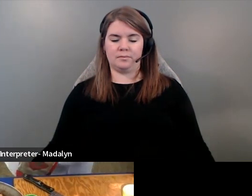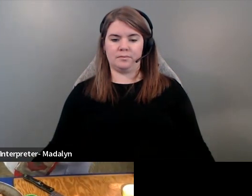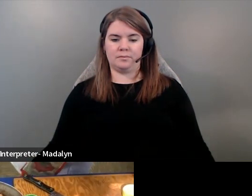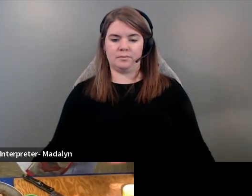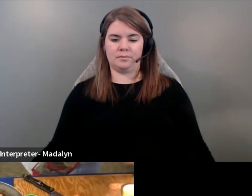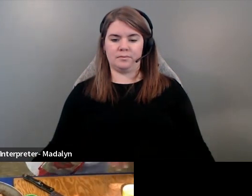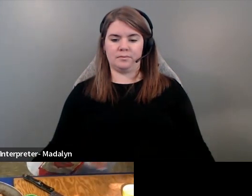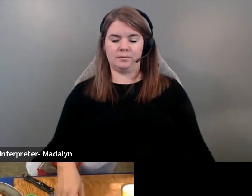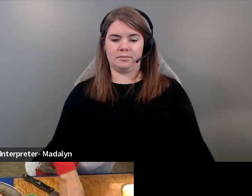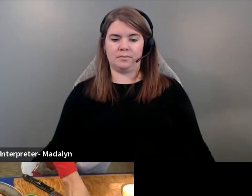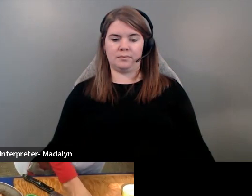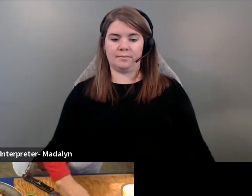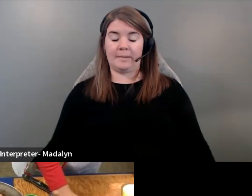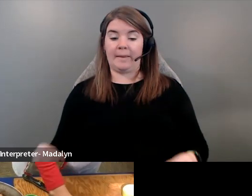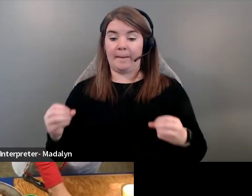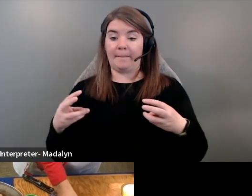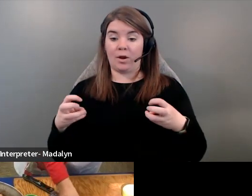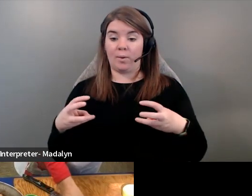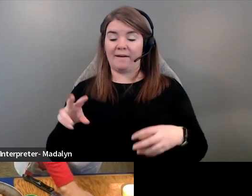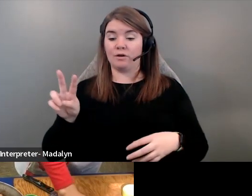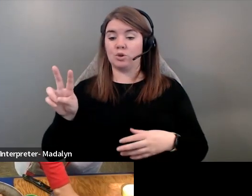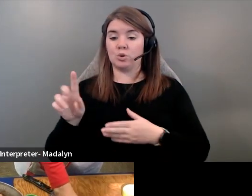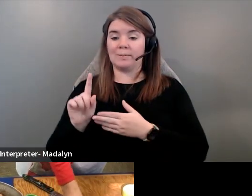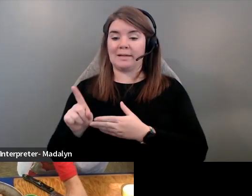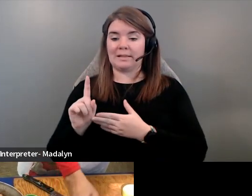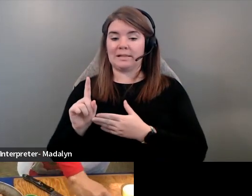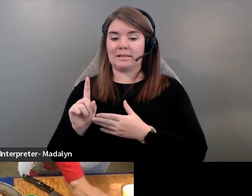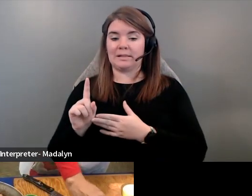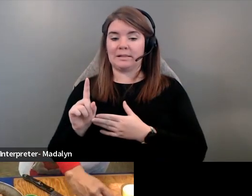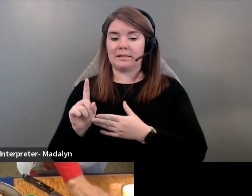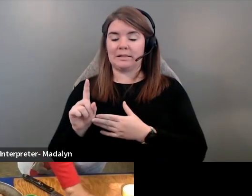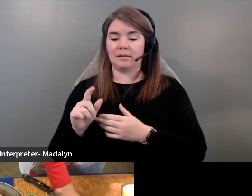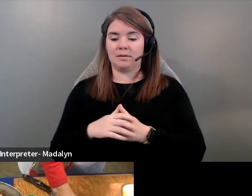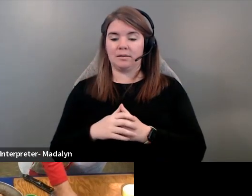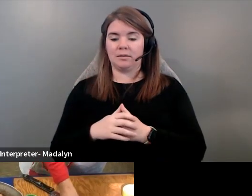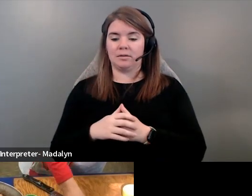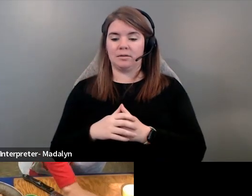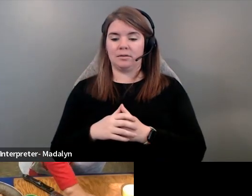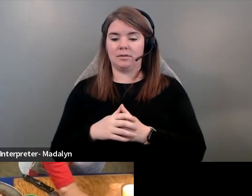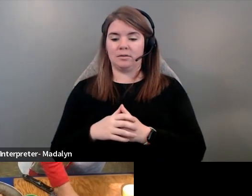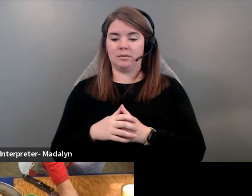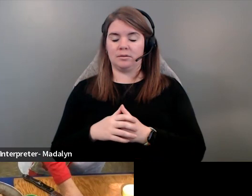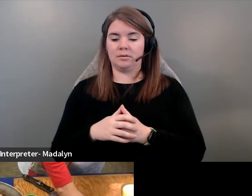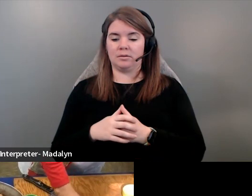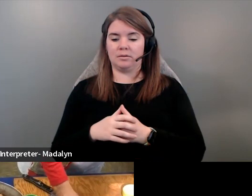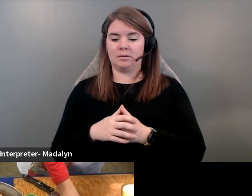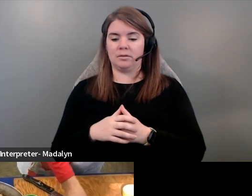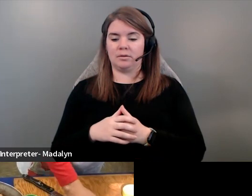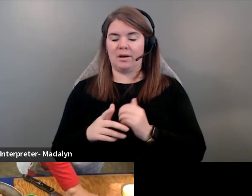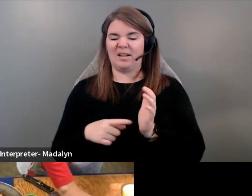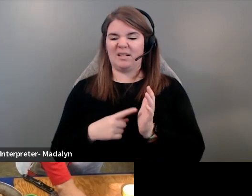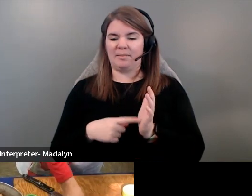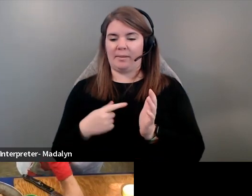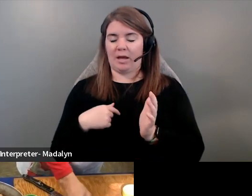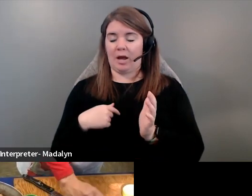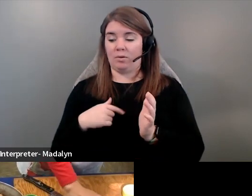And then you're going to microwave it for 2 minutes. I sometimes break that up because I don't want it to bubble over in the microwave.